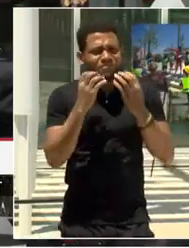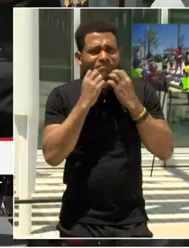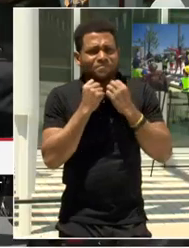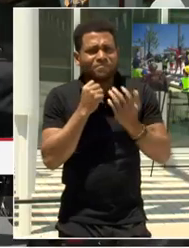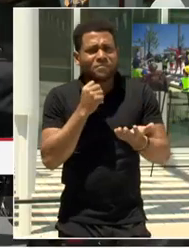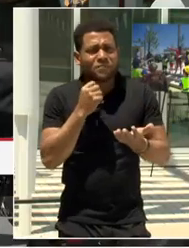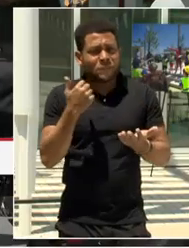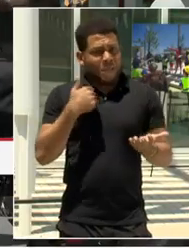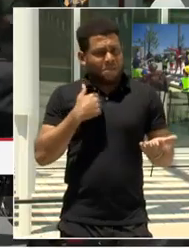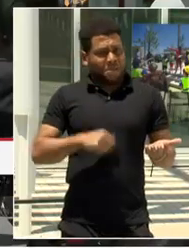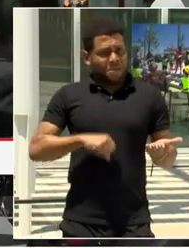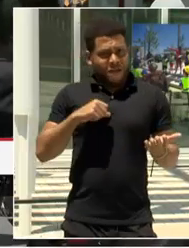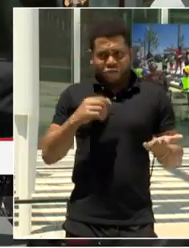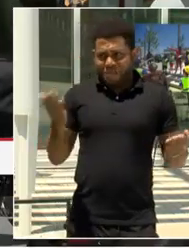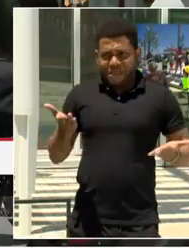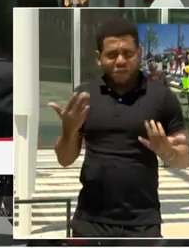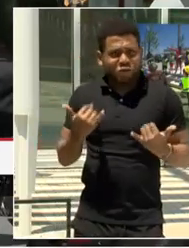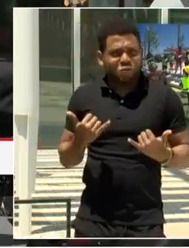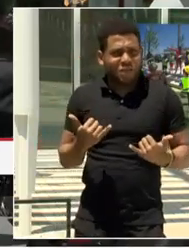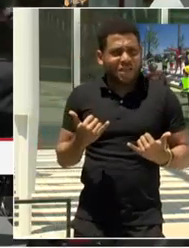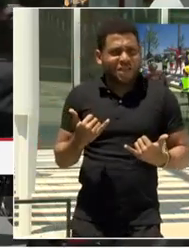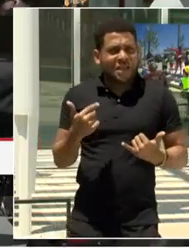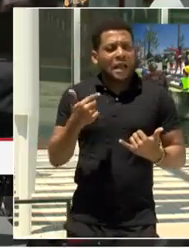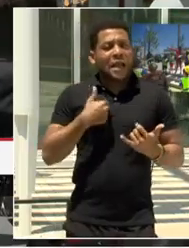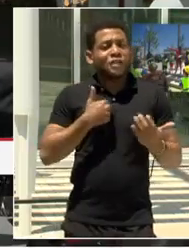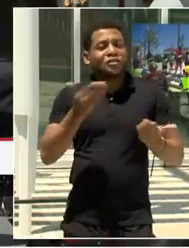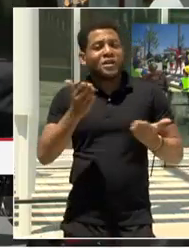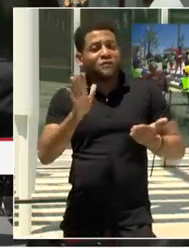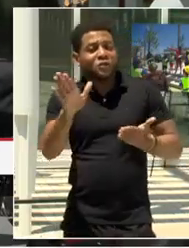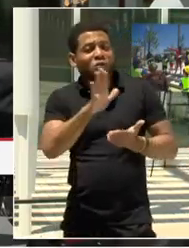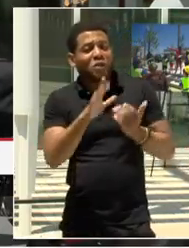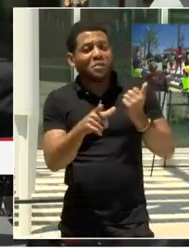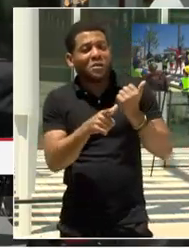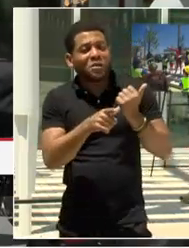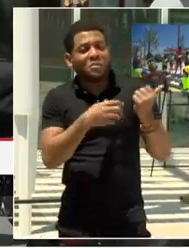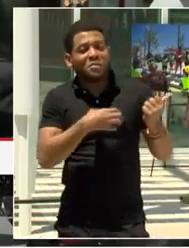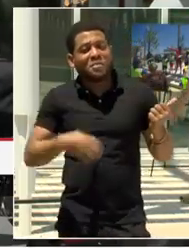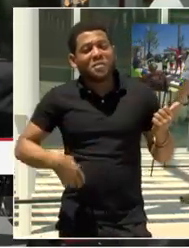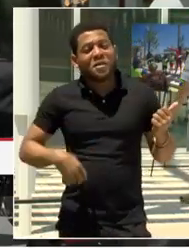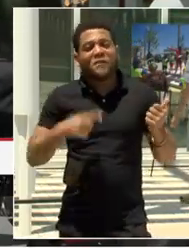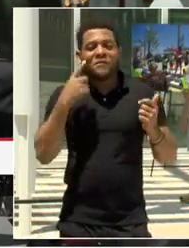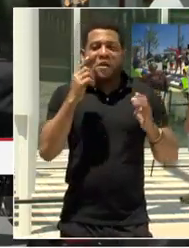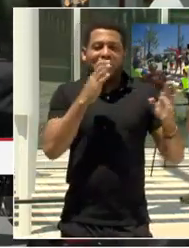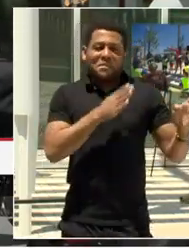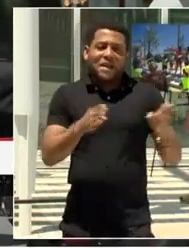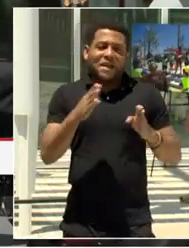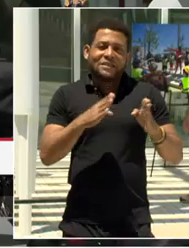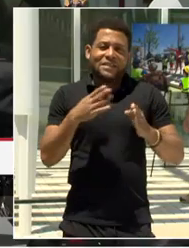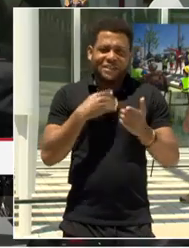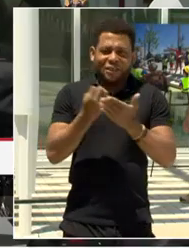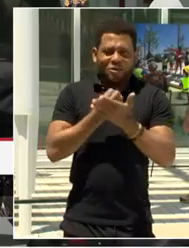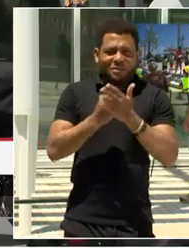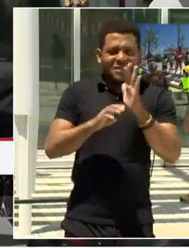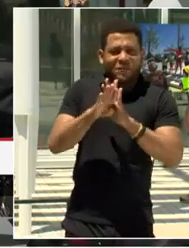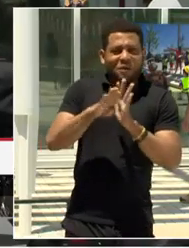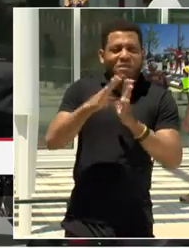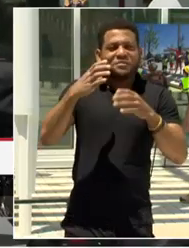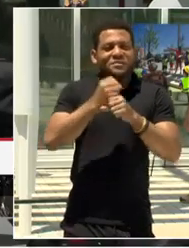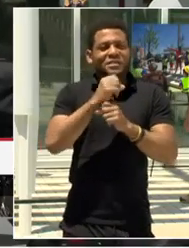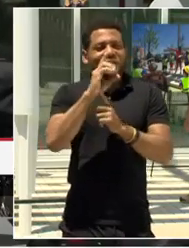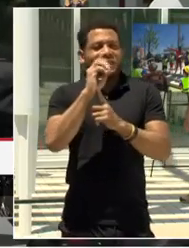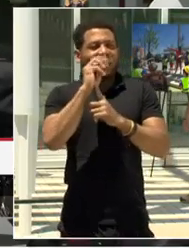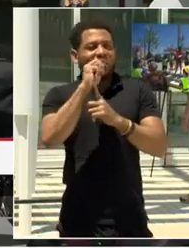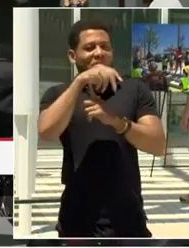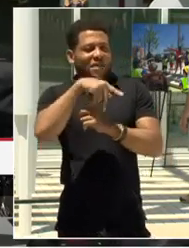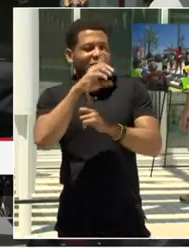standing here today serving as your Deputy Mayor for Planning and Economic Development. I'm proud to serve a mayor who has a relentless commitment to delivering